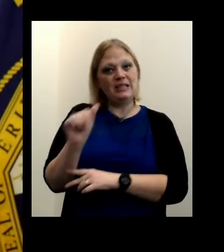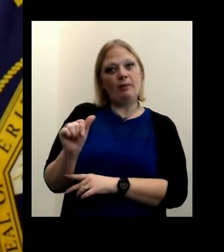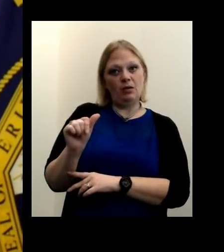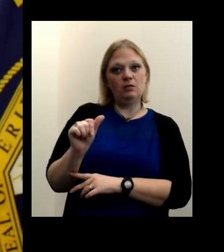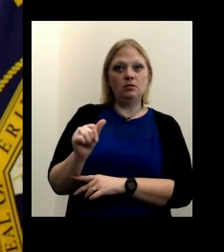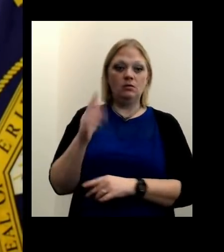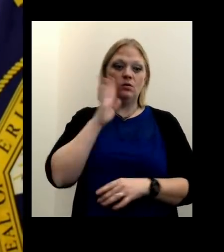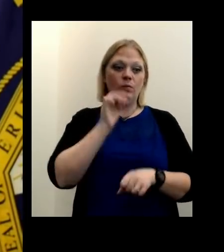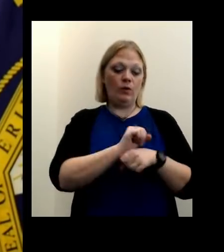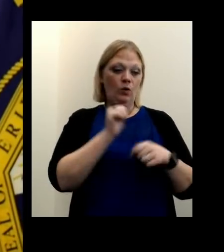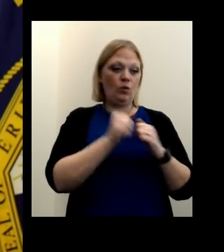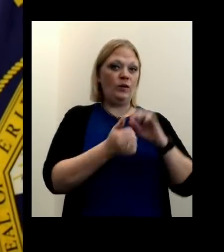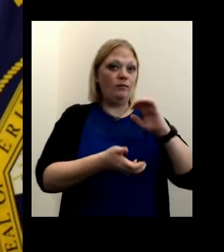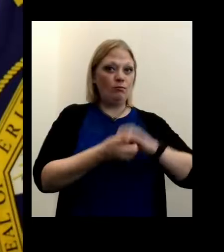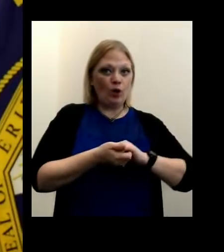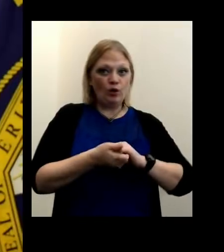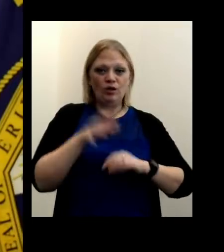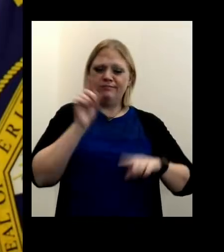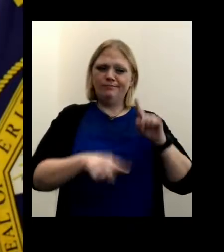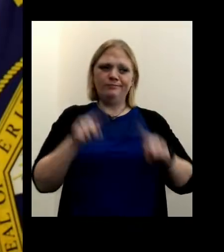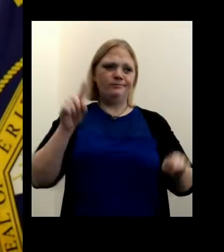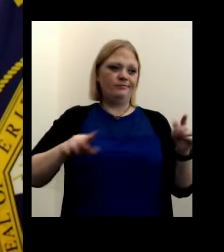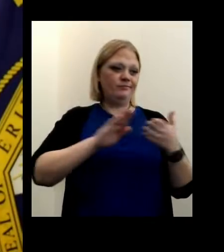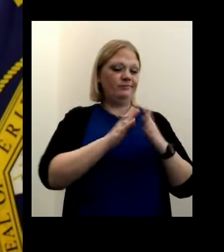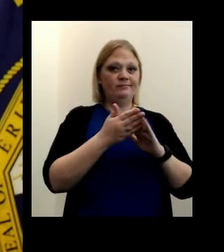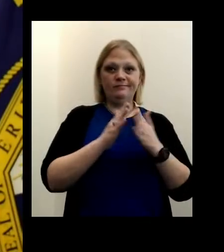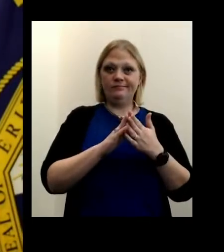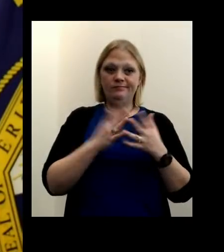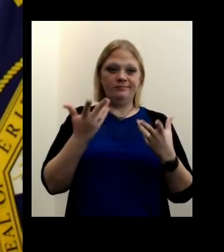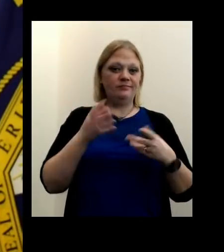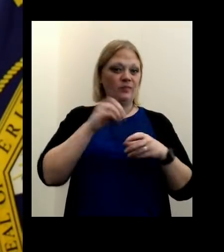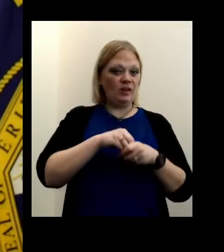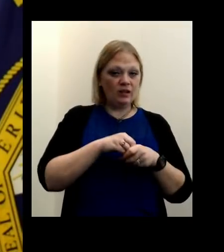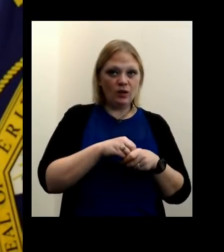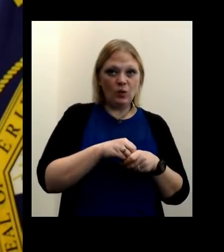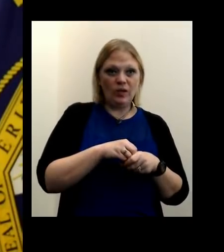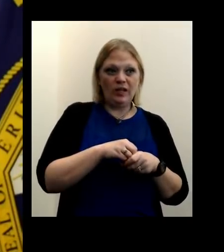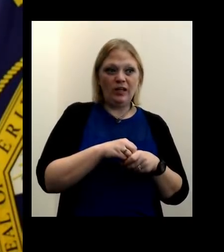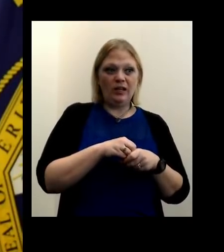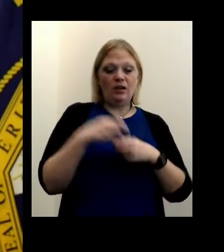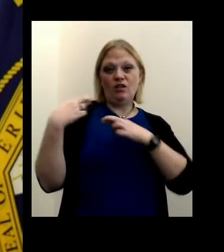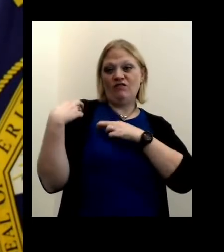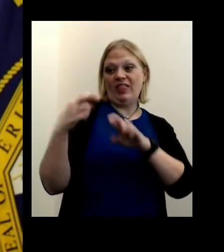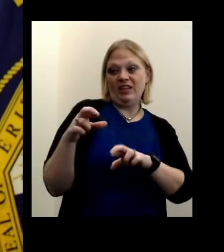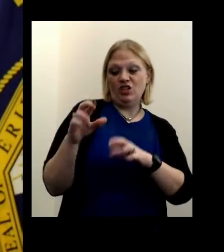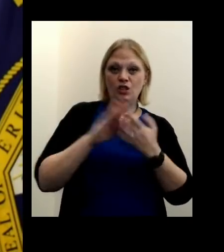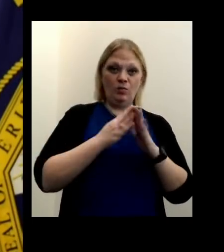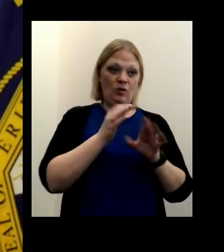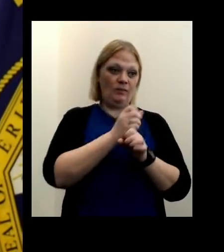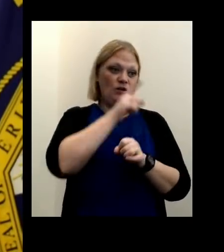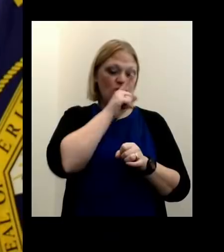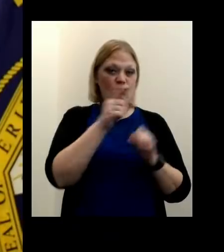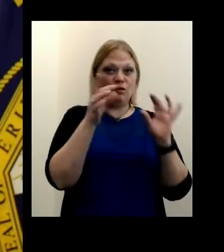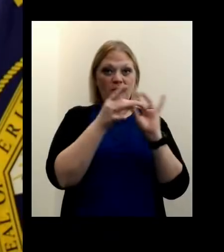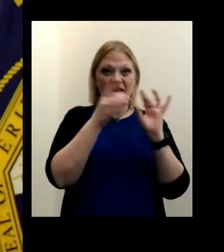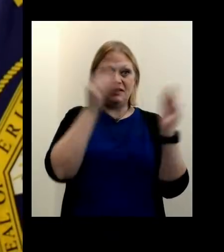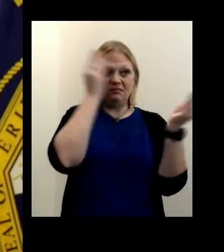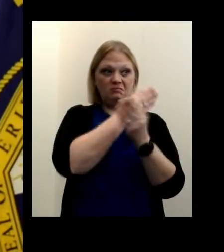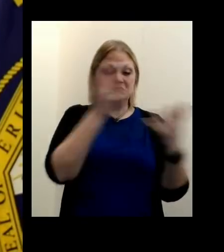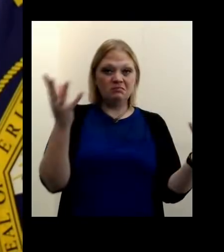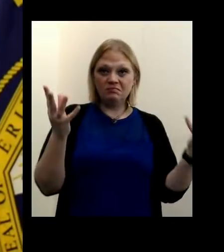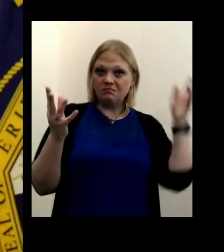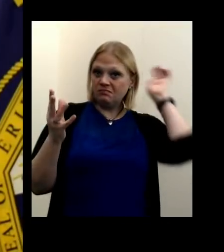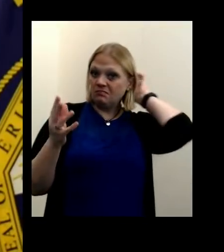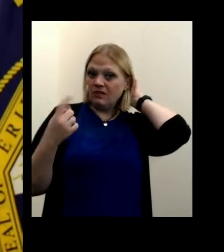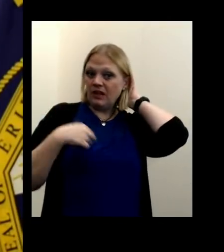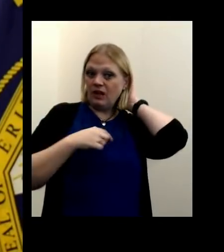We'll be working with our partners in various communities, including the religious community, to ensure that the message gets out, and we